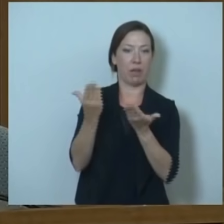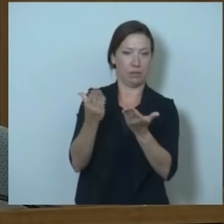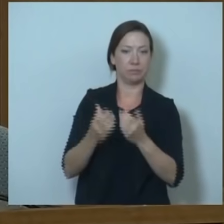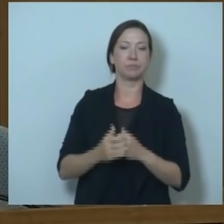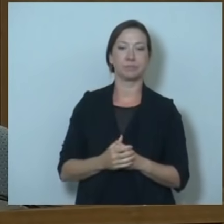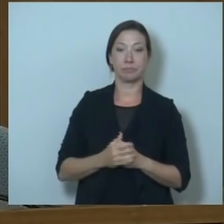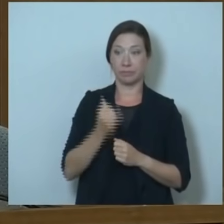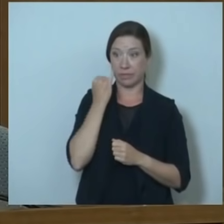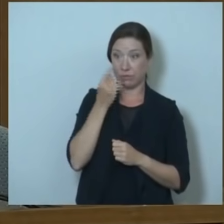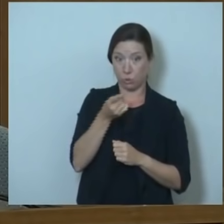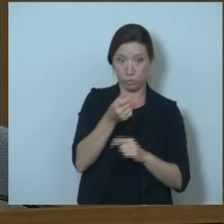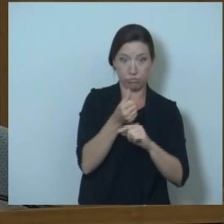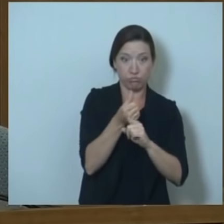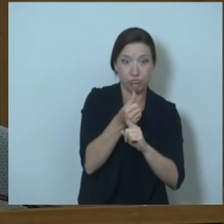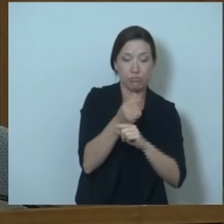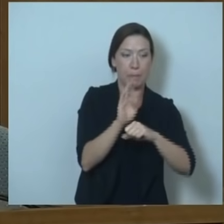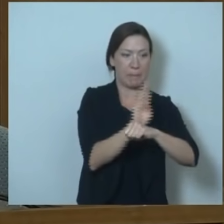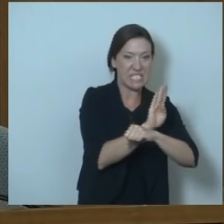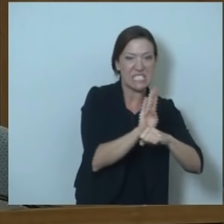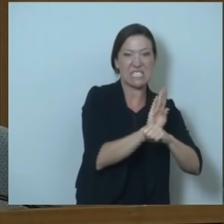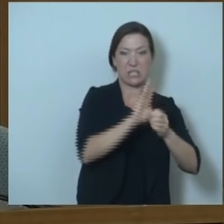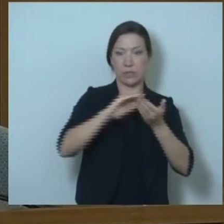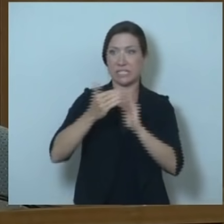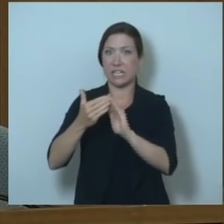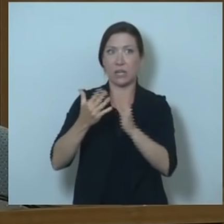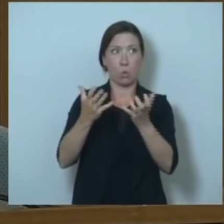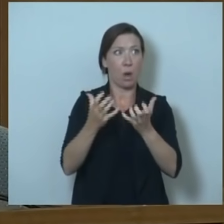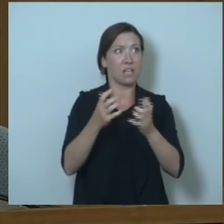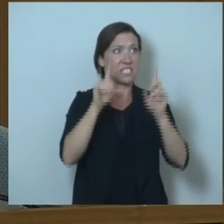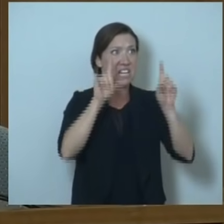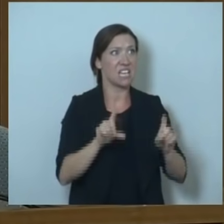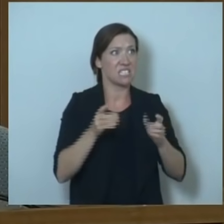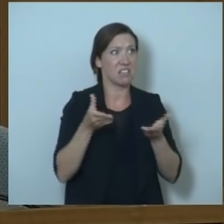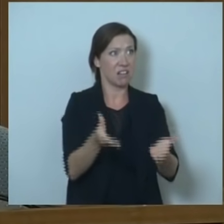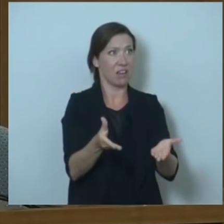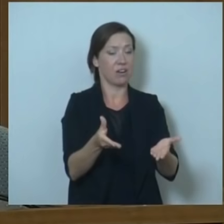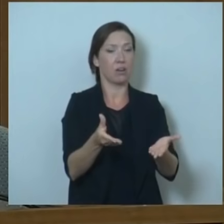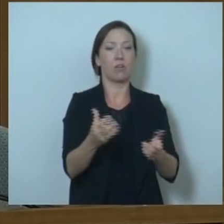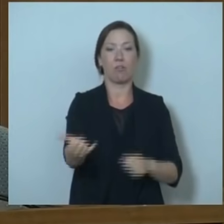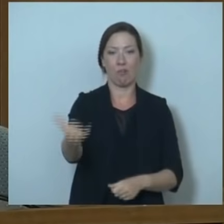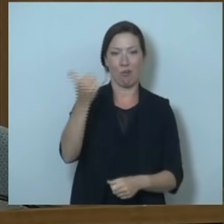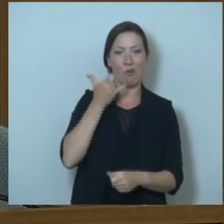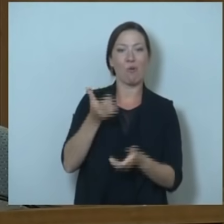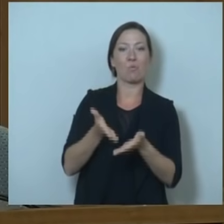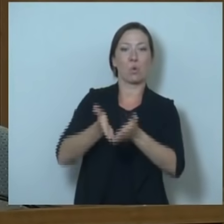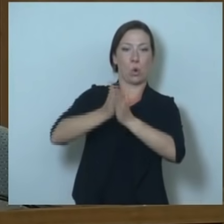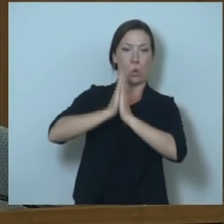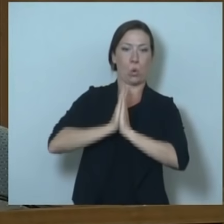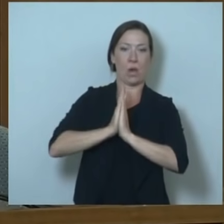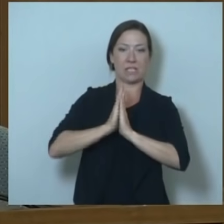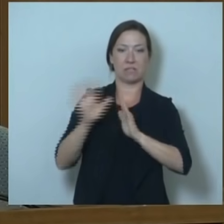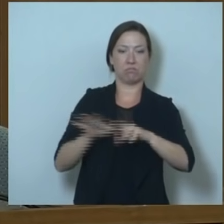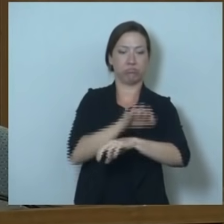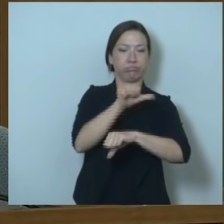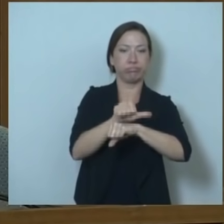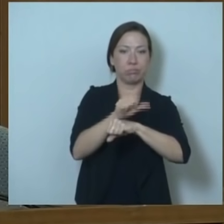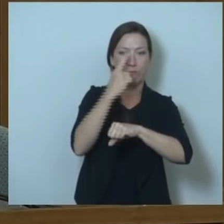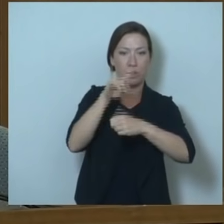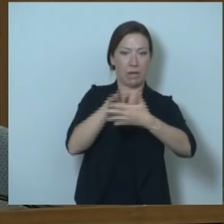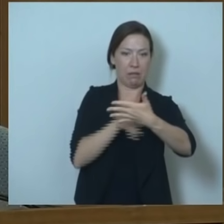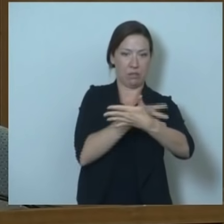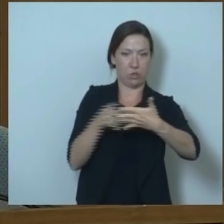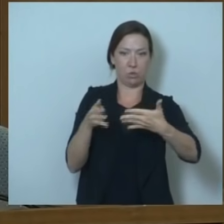tested, call the public health office and ask to be placed on our calendar. We do have a calendar of testing, so we plan ahead, but we will work you